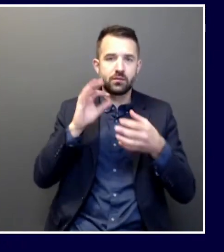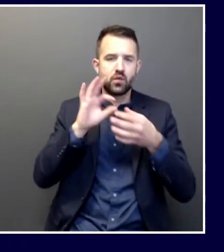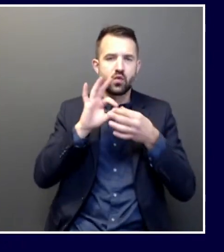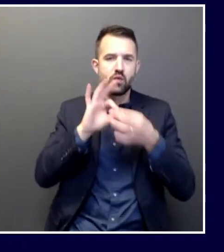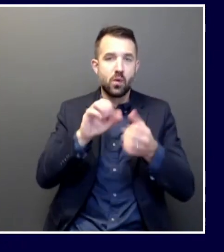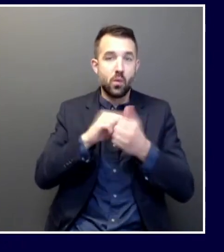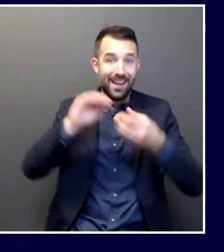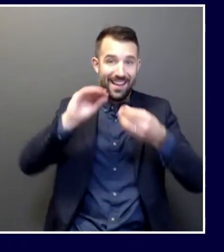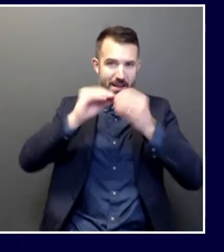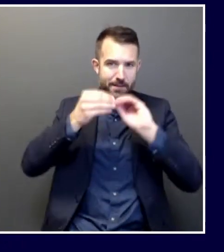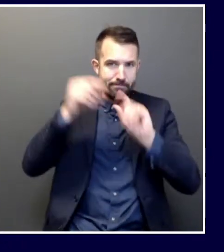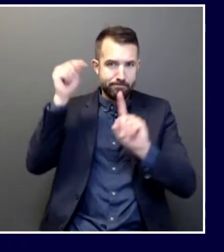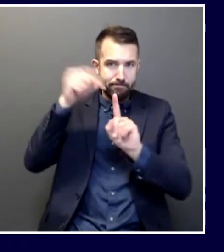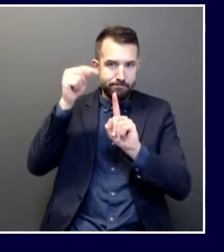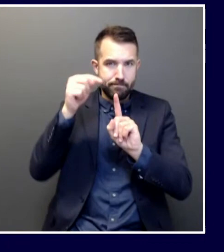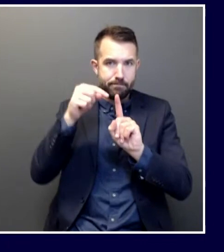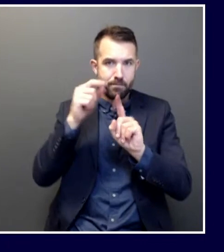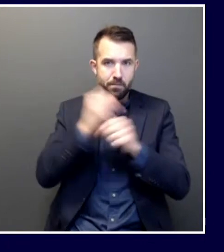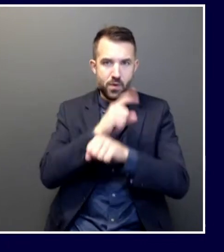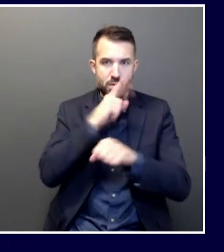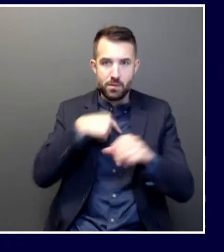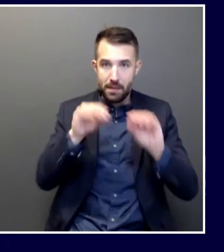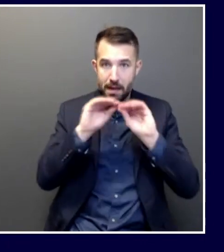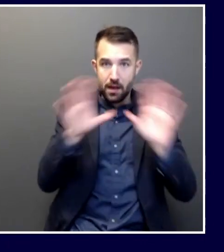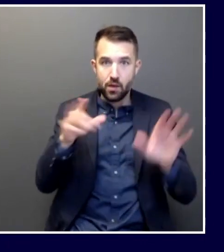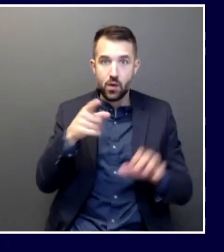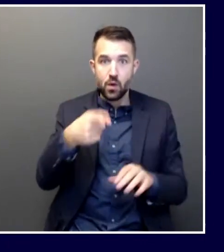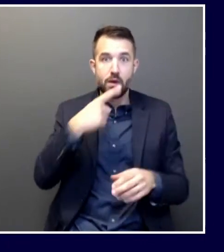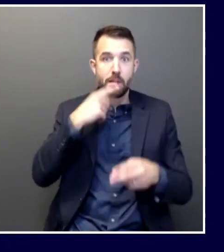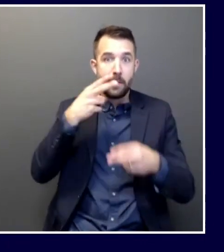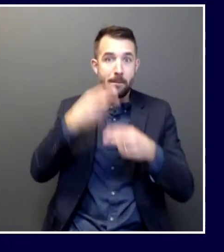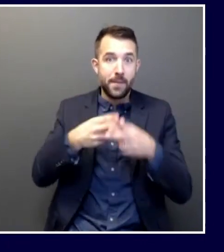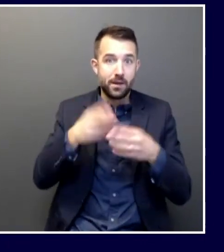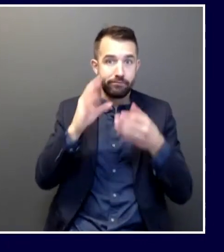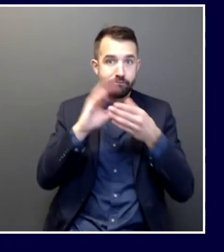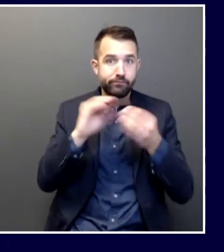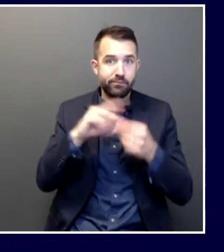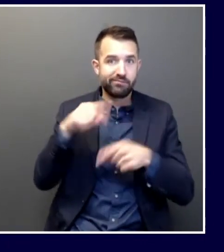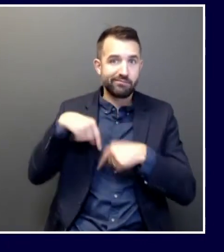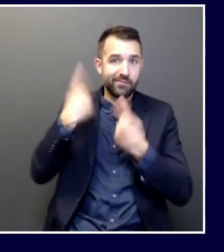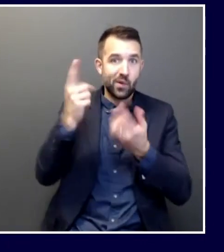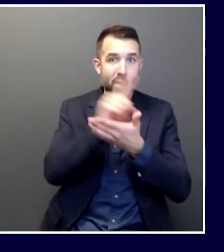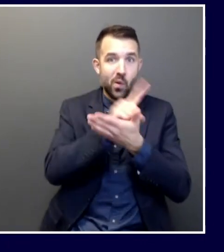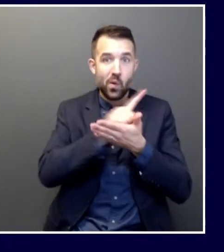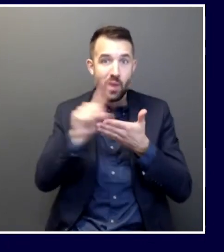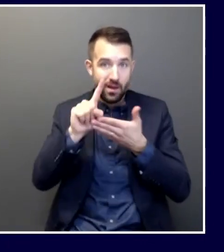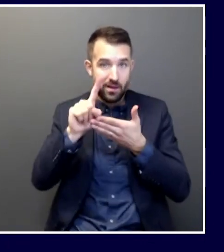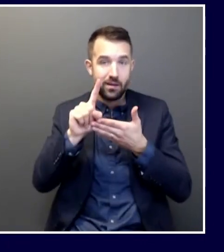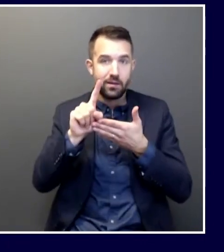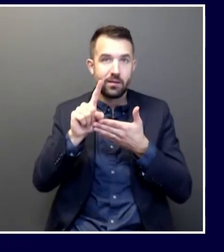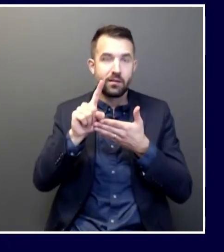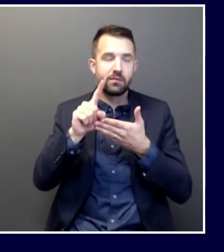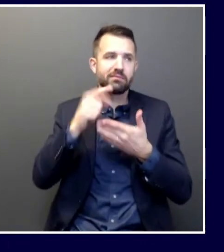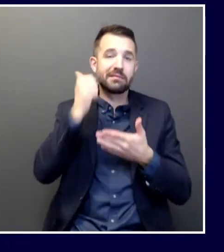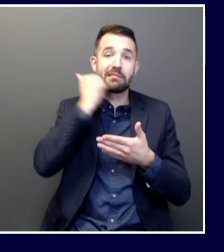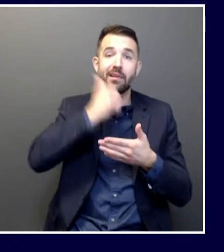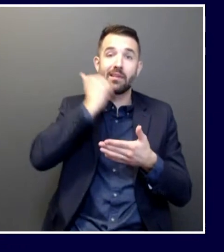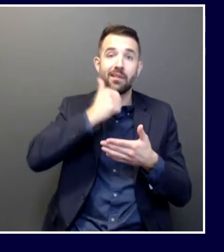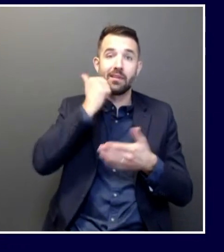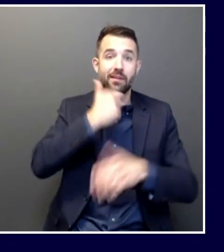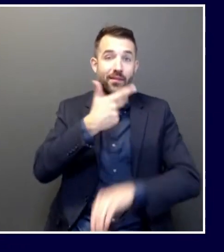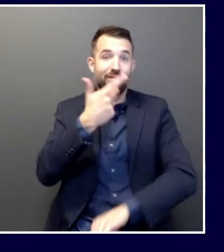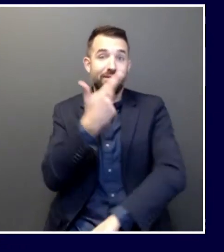You mentioned that over the course of the past week, the rate of daily vaccinations is up. I believe the number